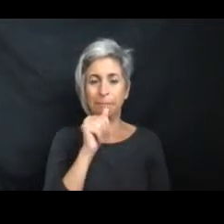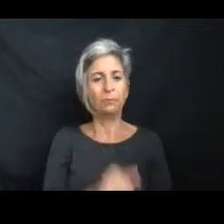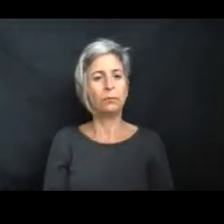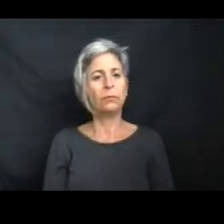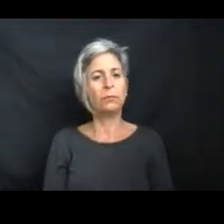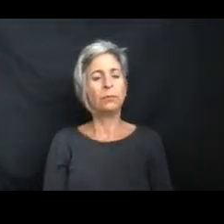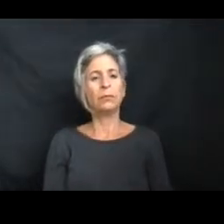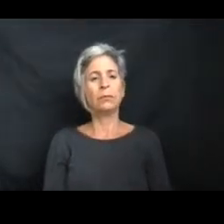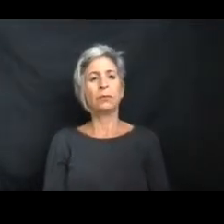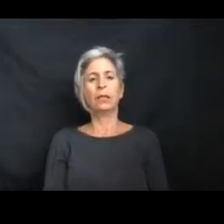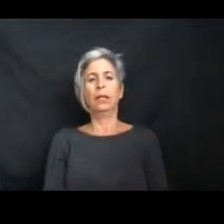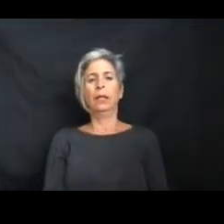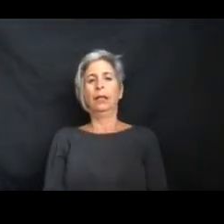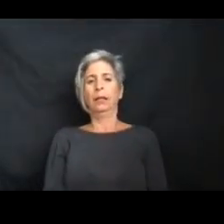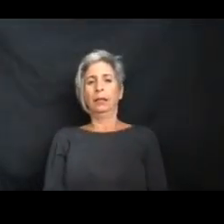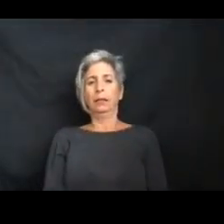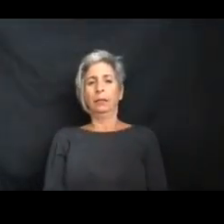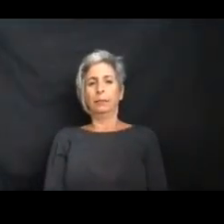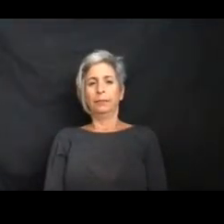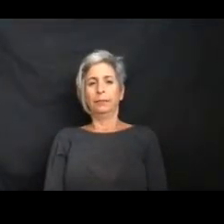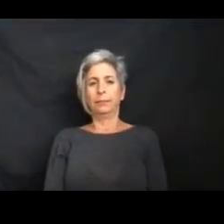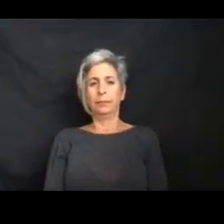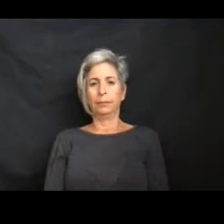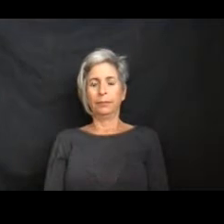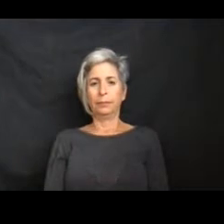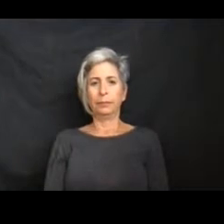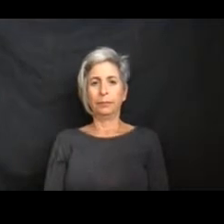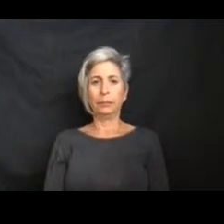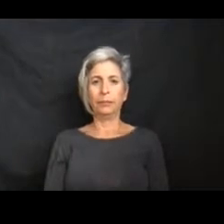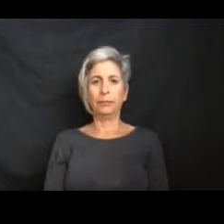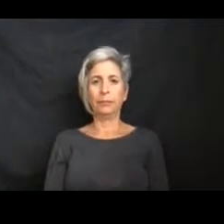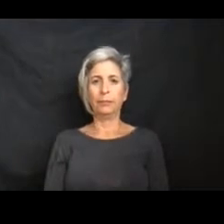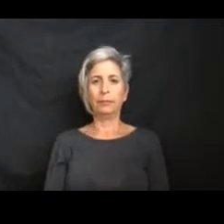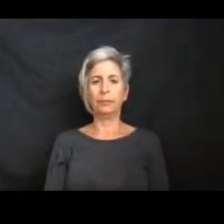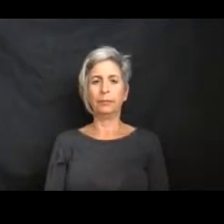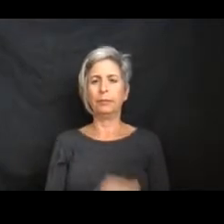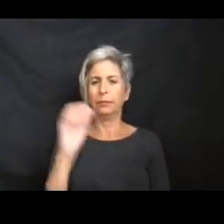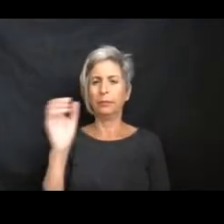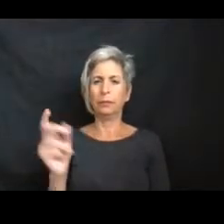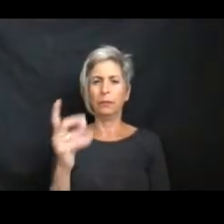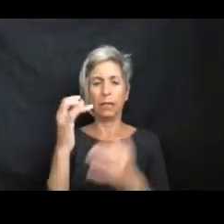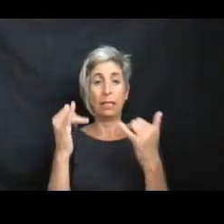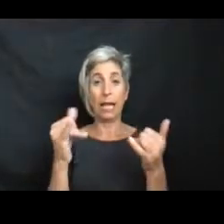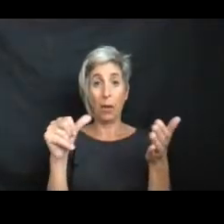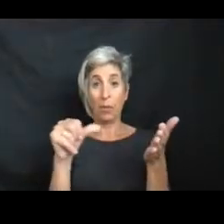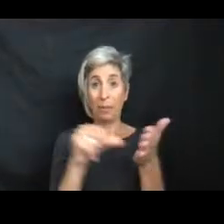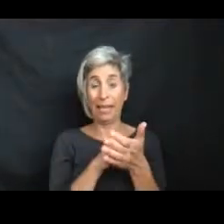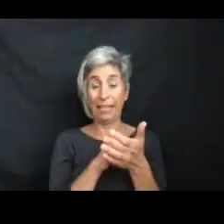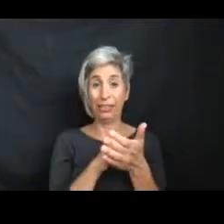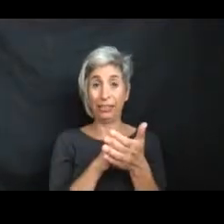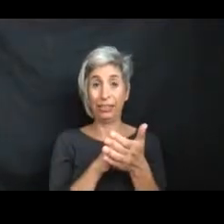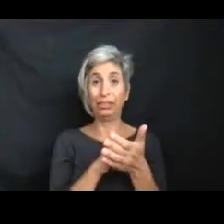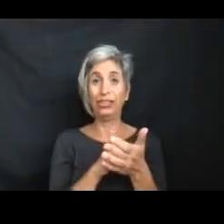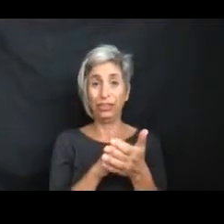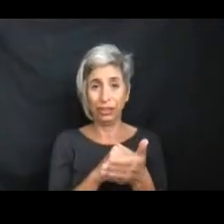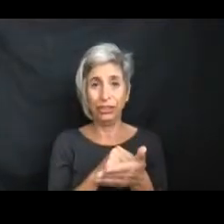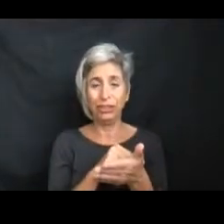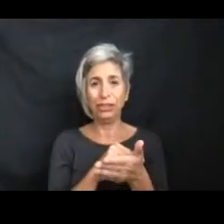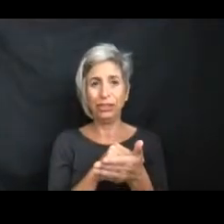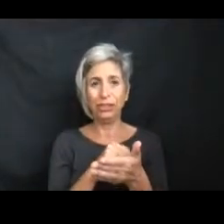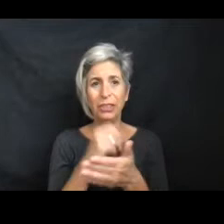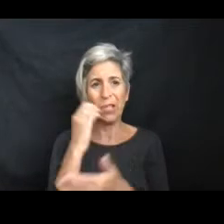And so this is how you guys can log in moving forward as well. Okay, so now I'm on the main page and I'll let Harish speak to